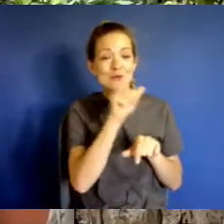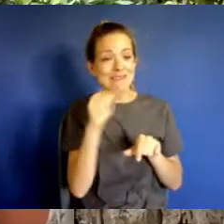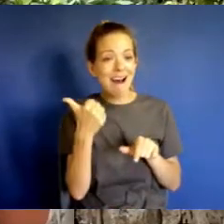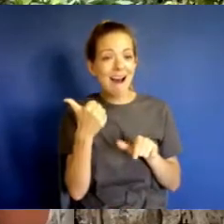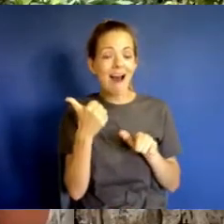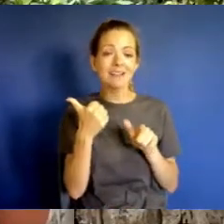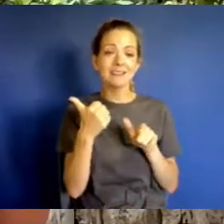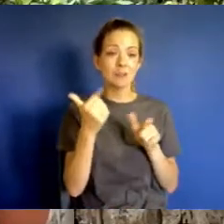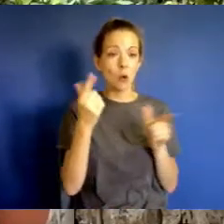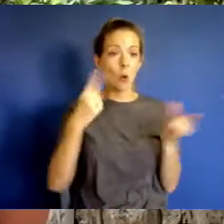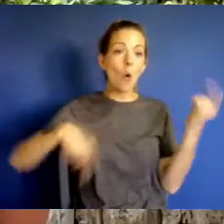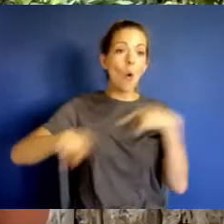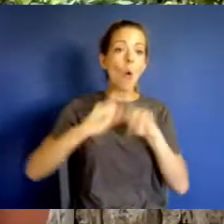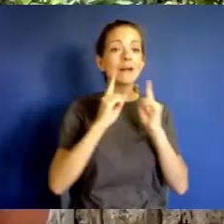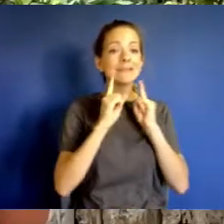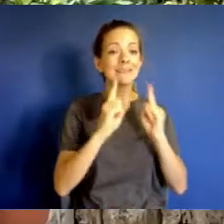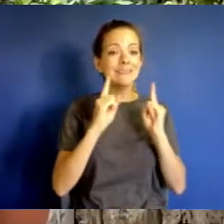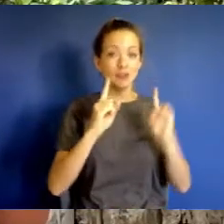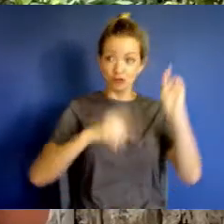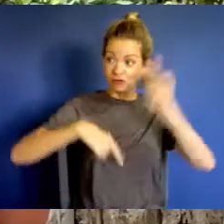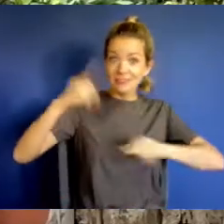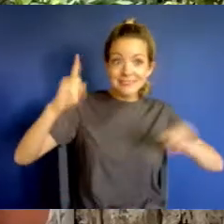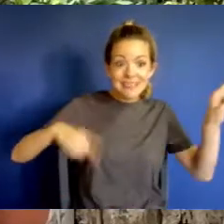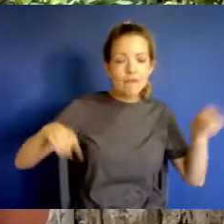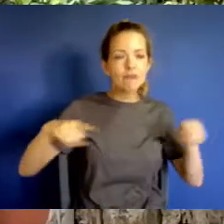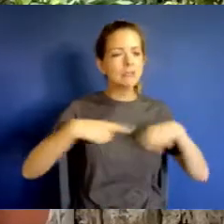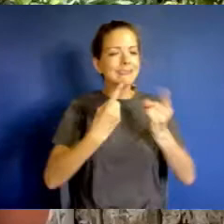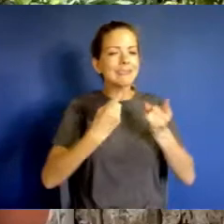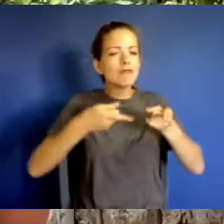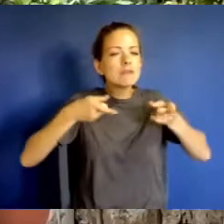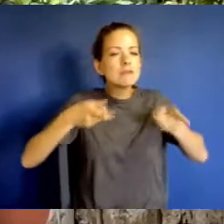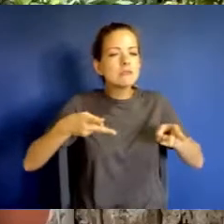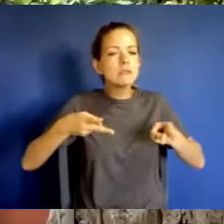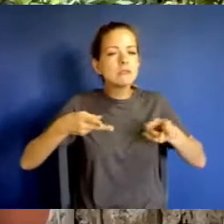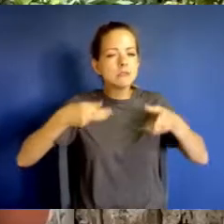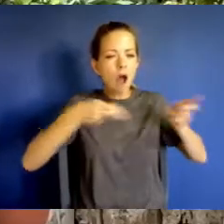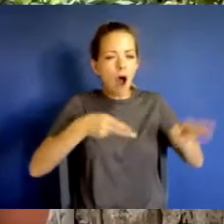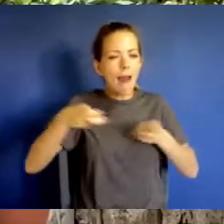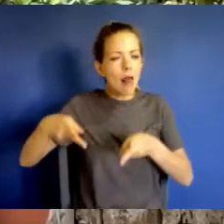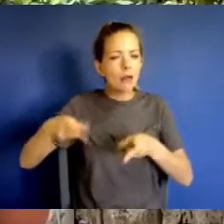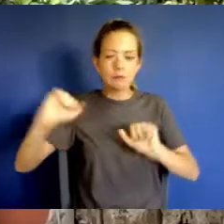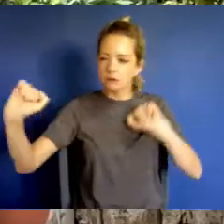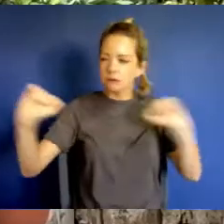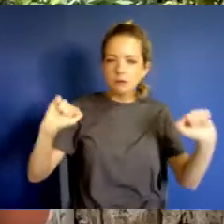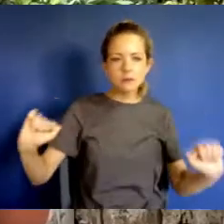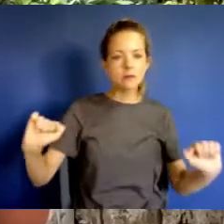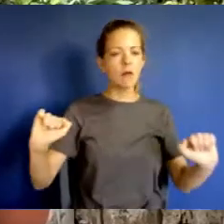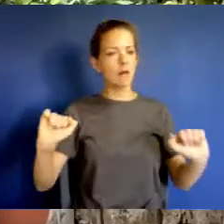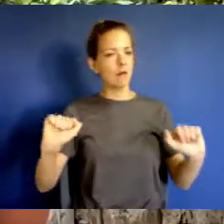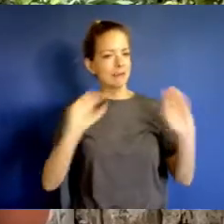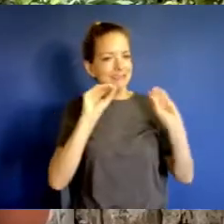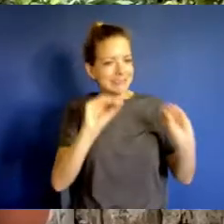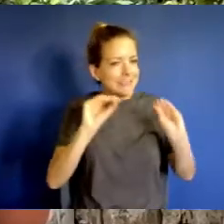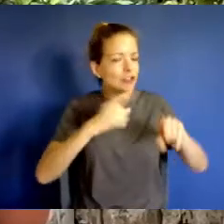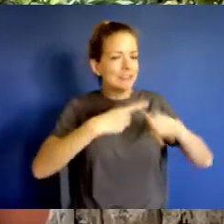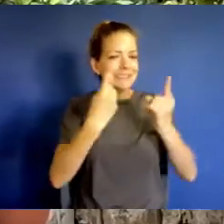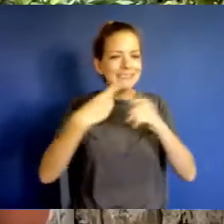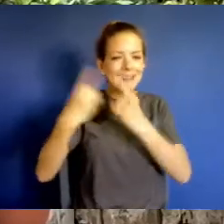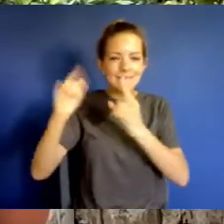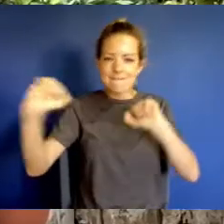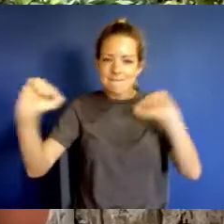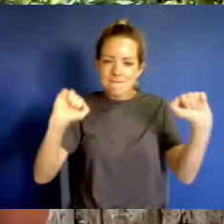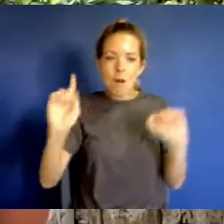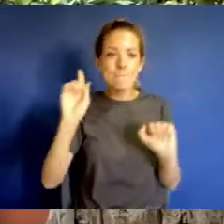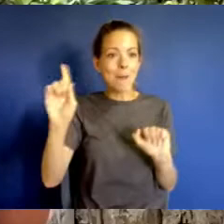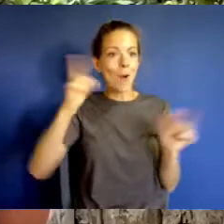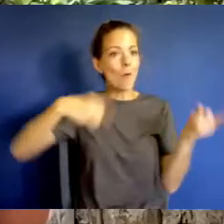how different our instructors are, how different our styles are, how different our classes are, but we all kind of